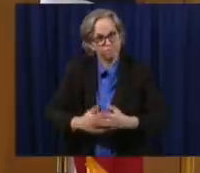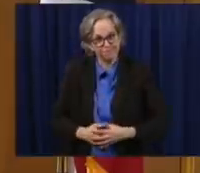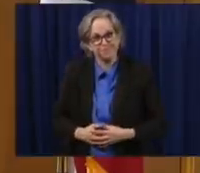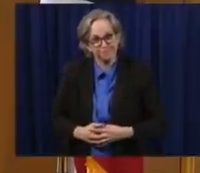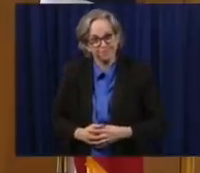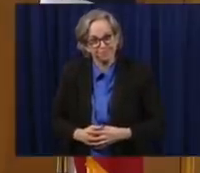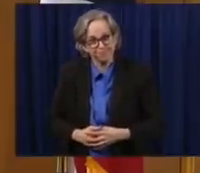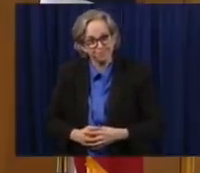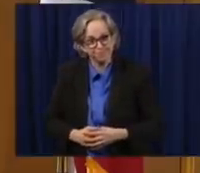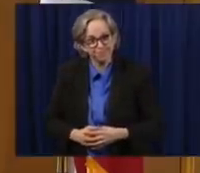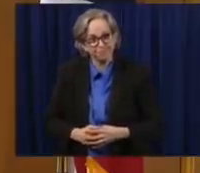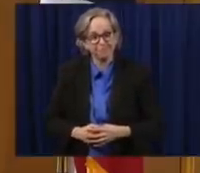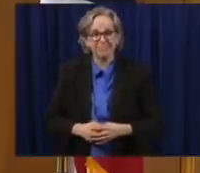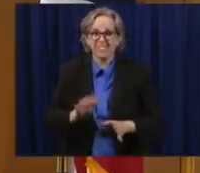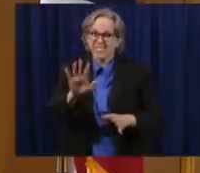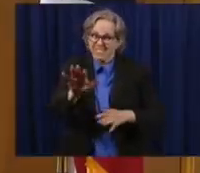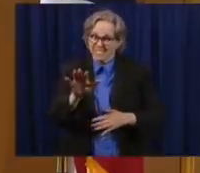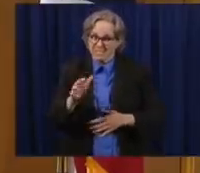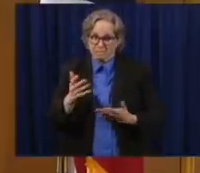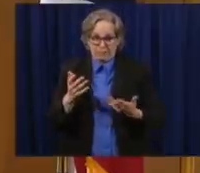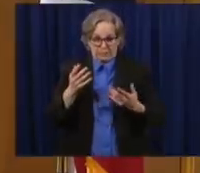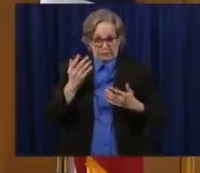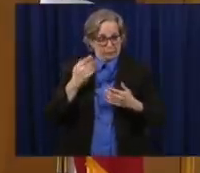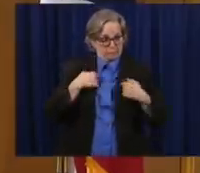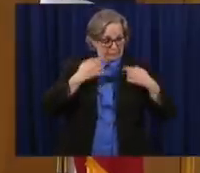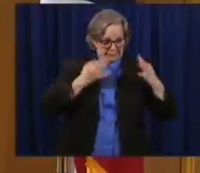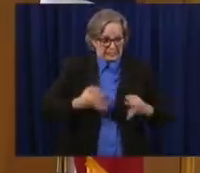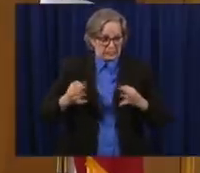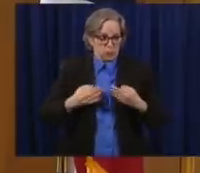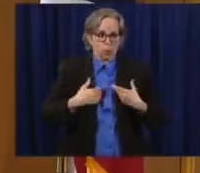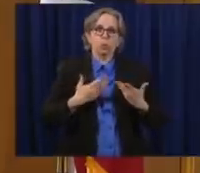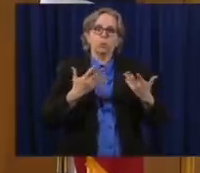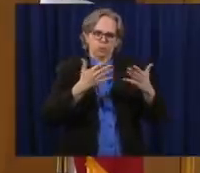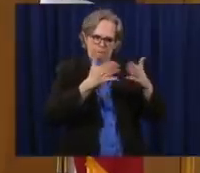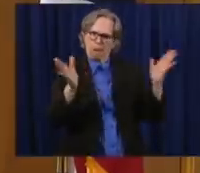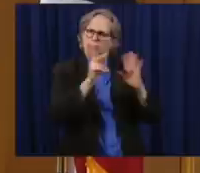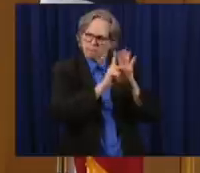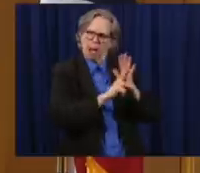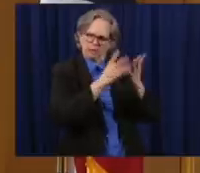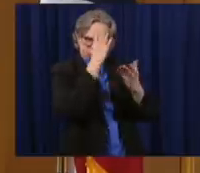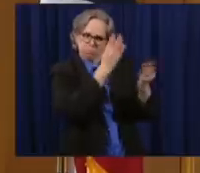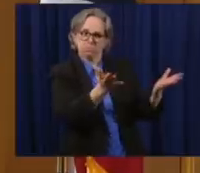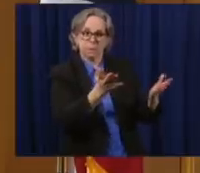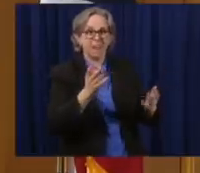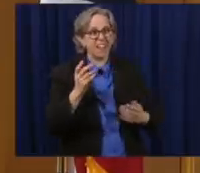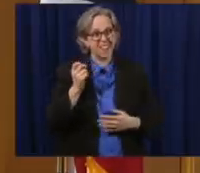Some of these decisions are a public policy weighing decision about people's privacy.